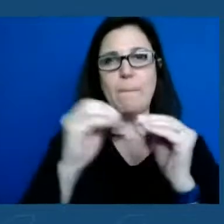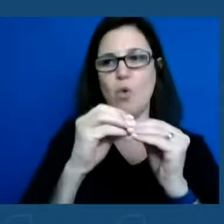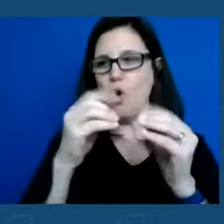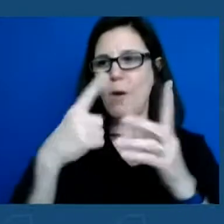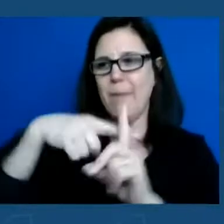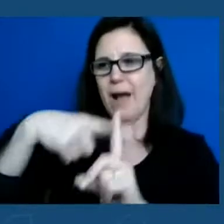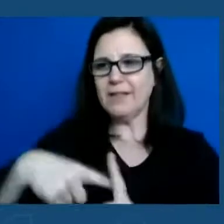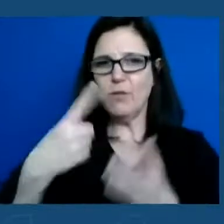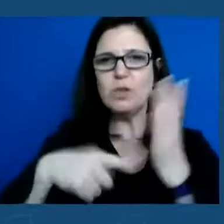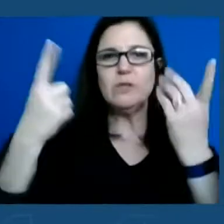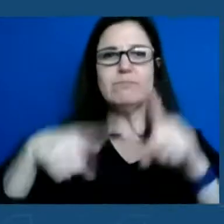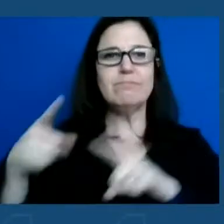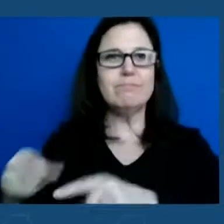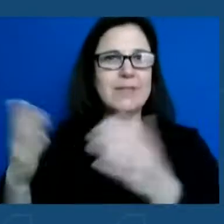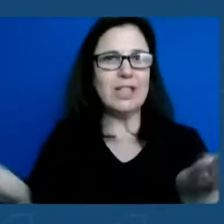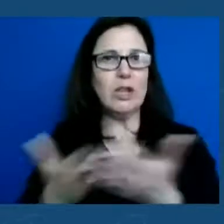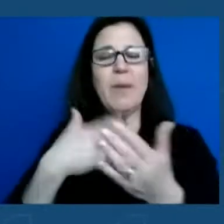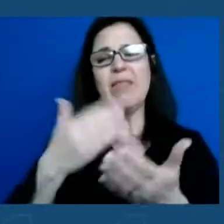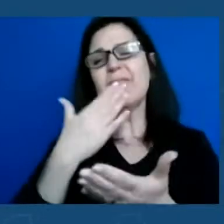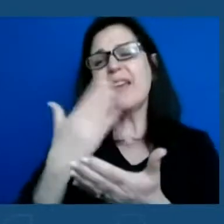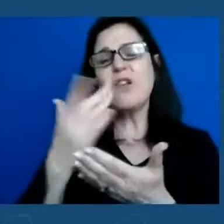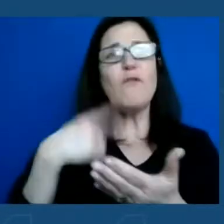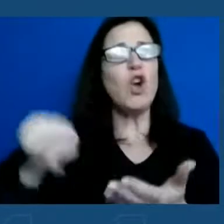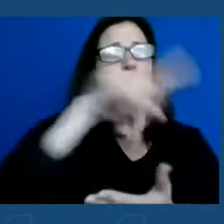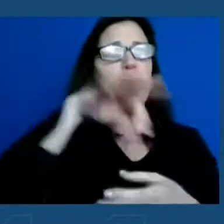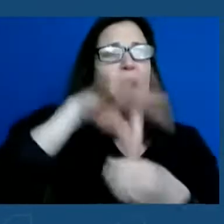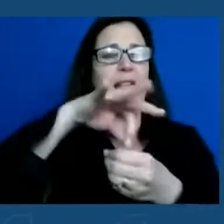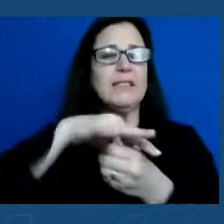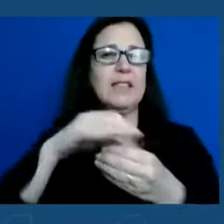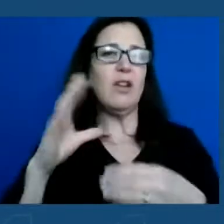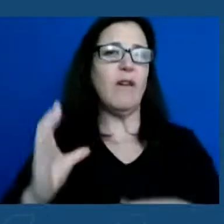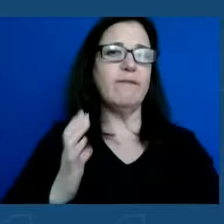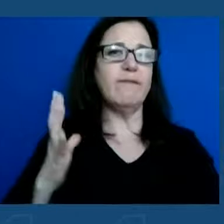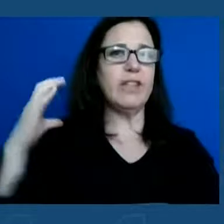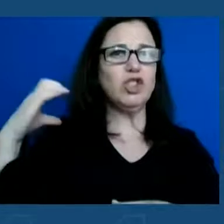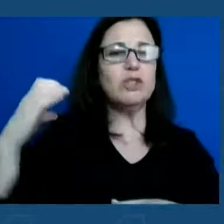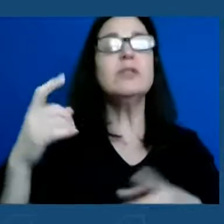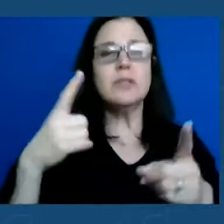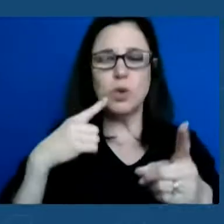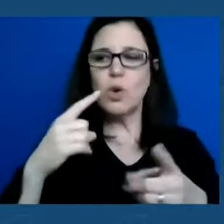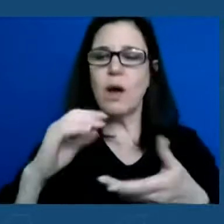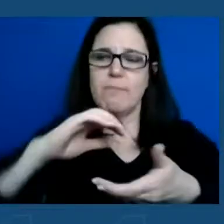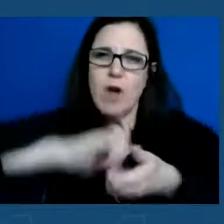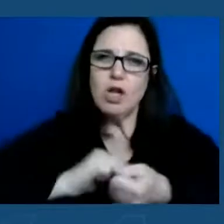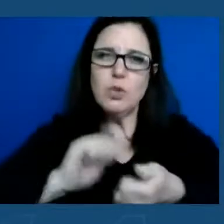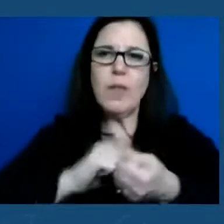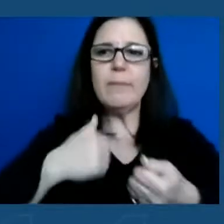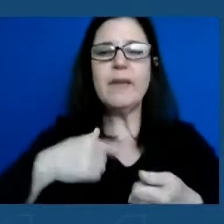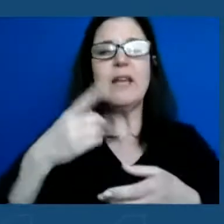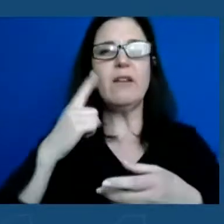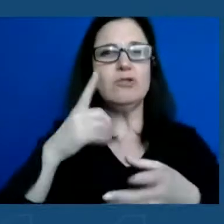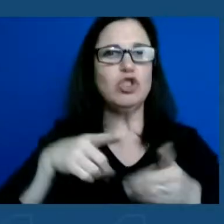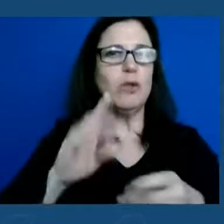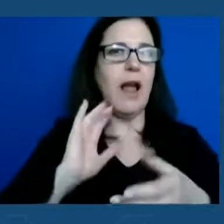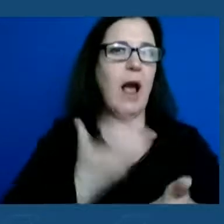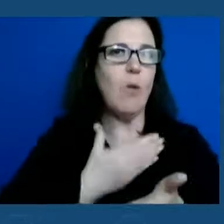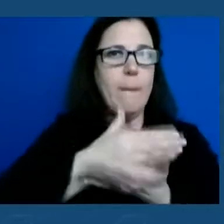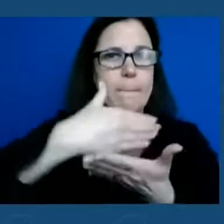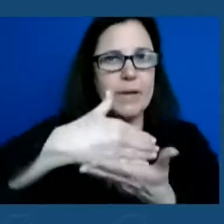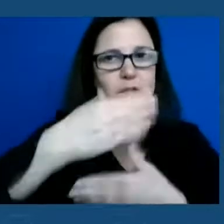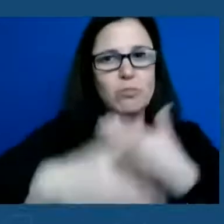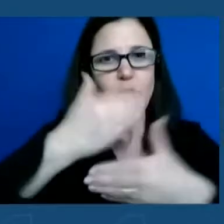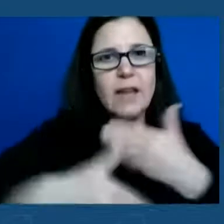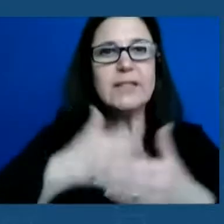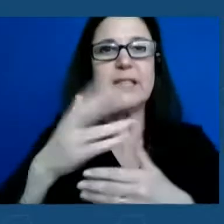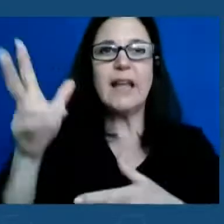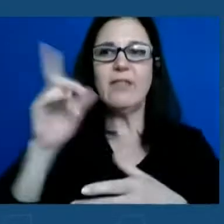our elected officials again for being true partners with me through the budget process, making sure the needs of your constituents were always heard.